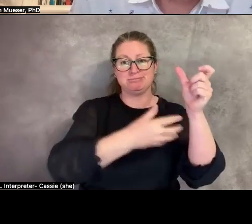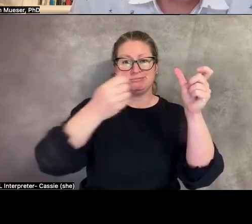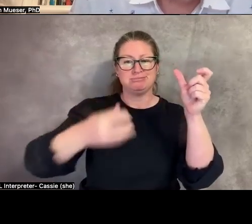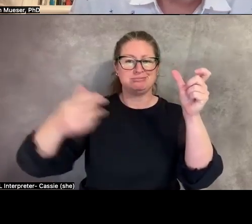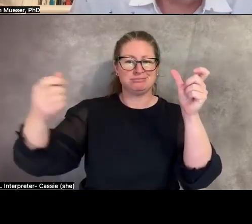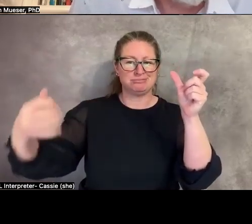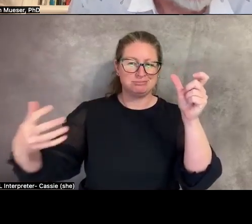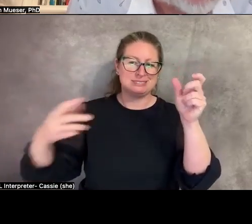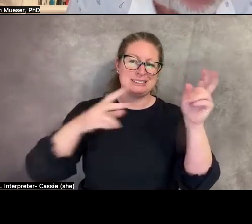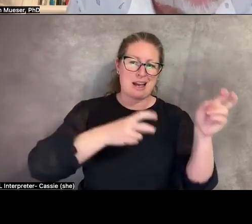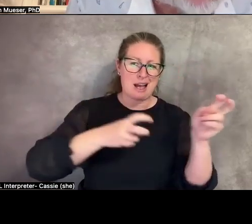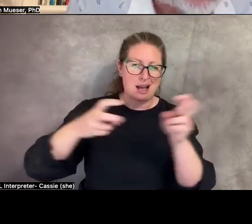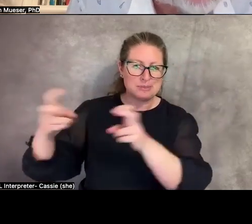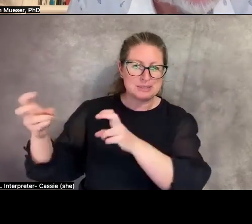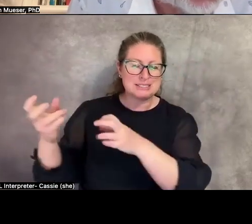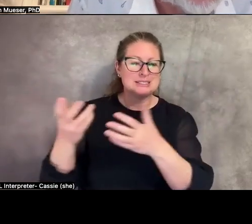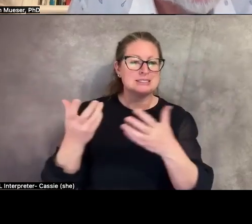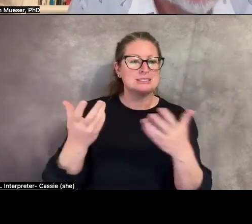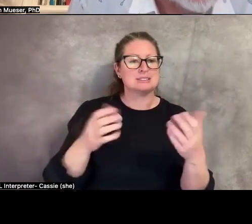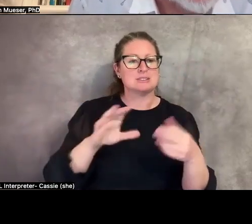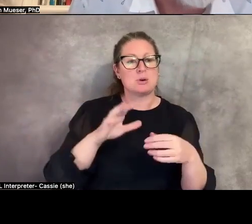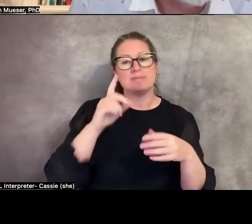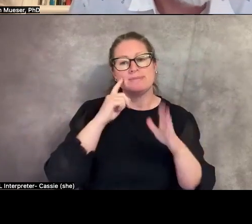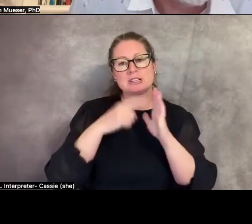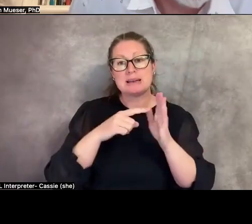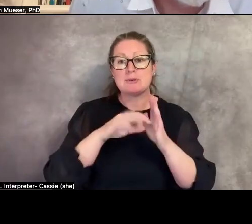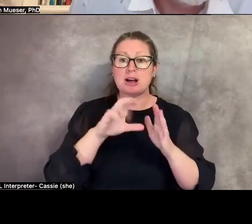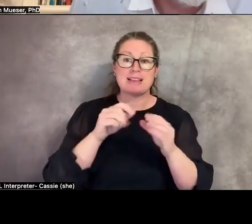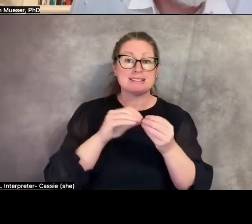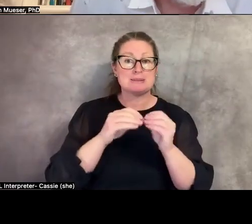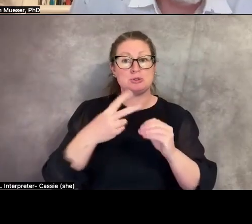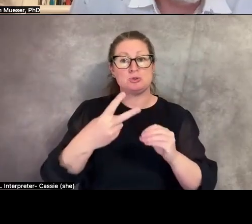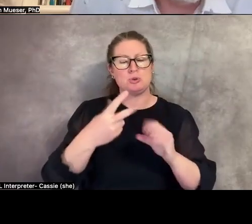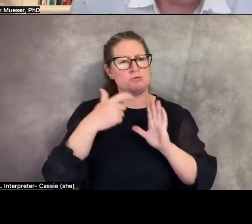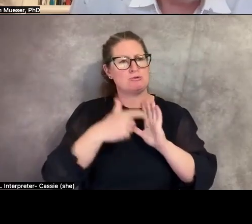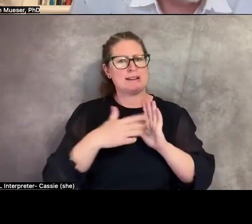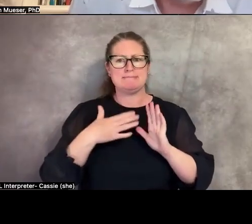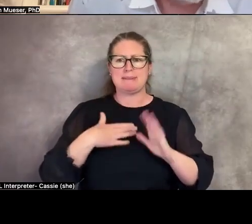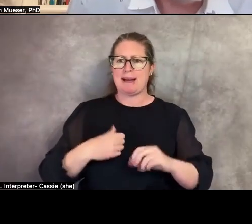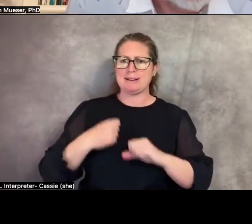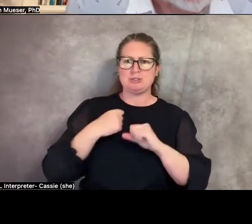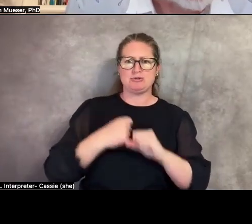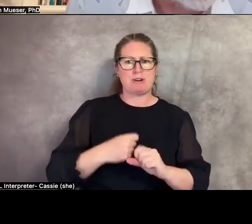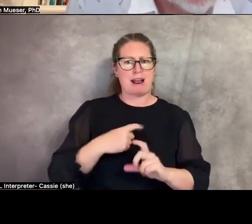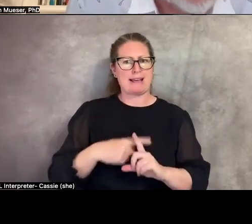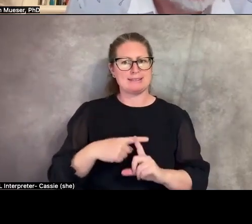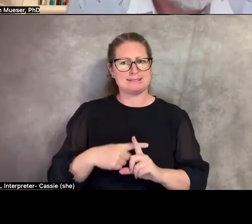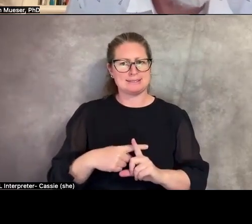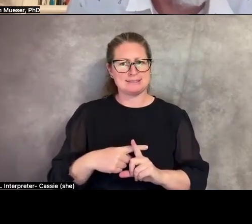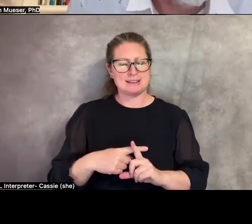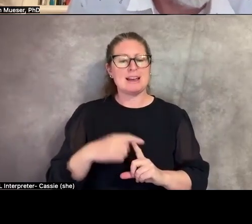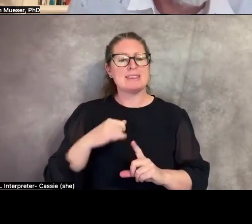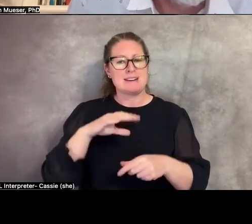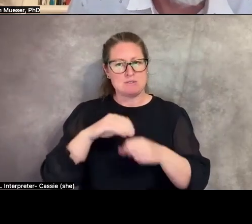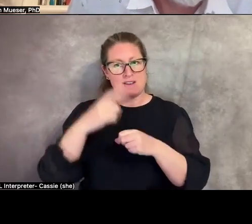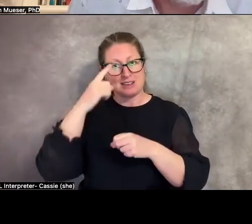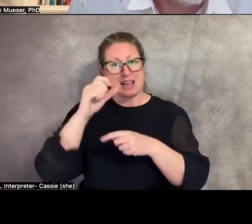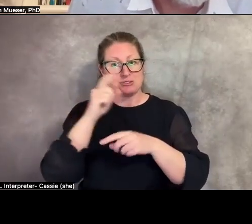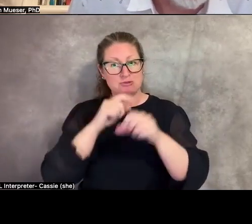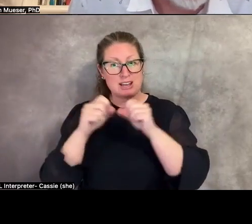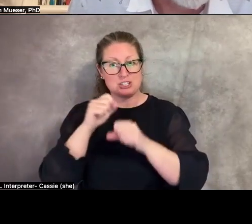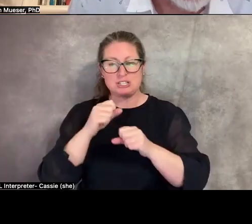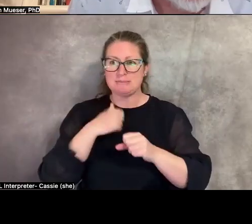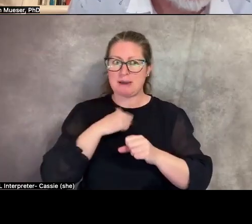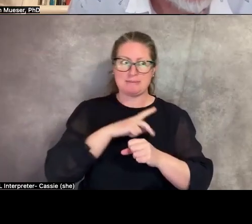like the class 2 is recognizing your strengths. And it involves the cognitive strategies of using personal strengths